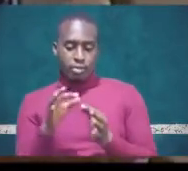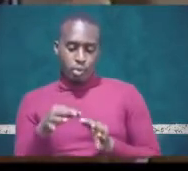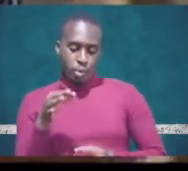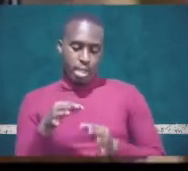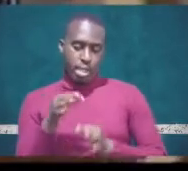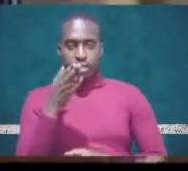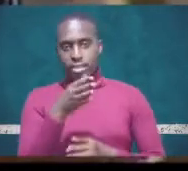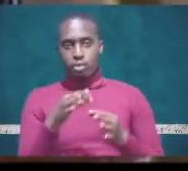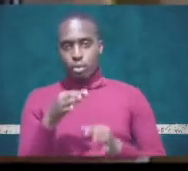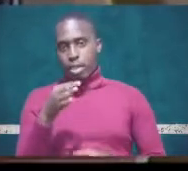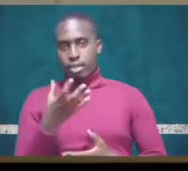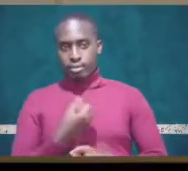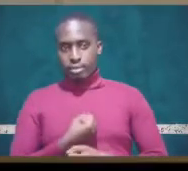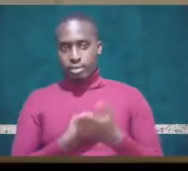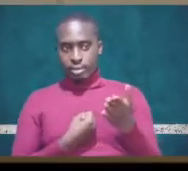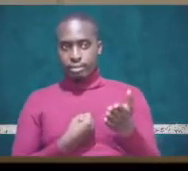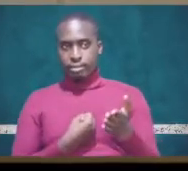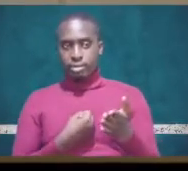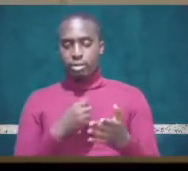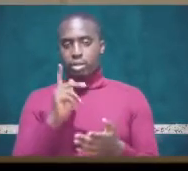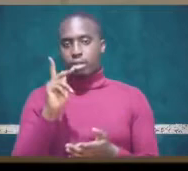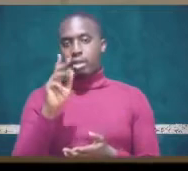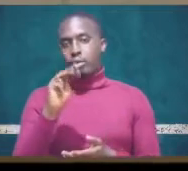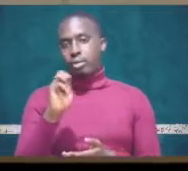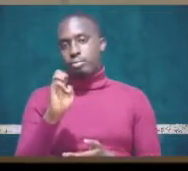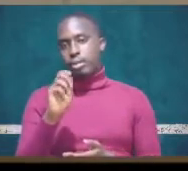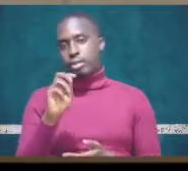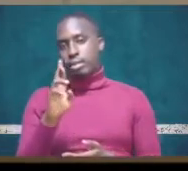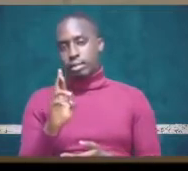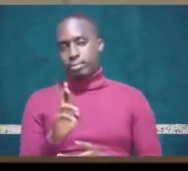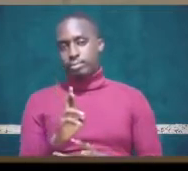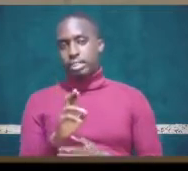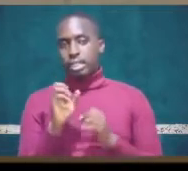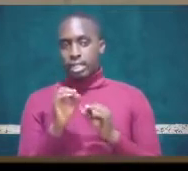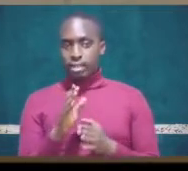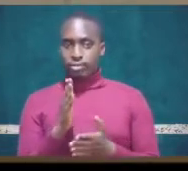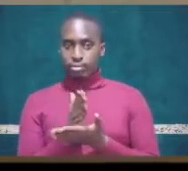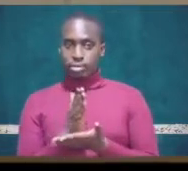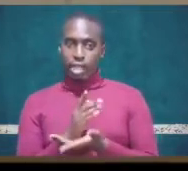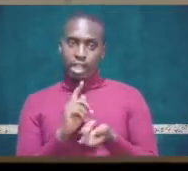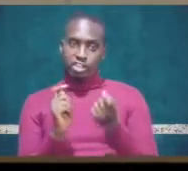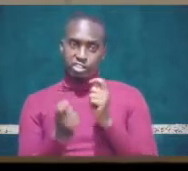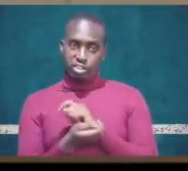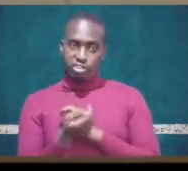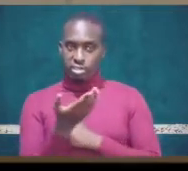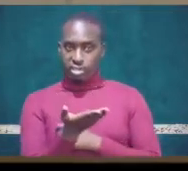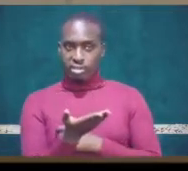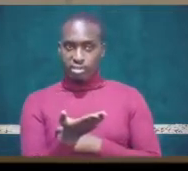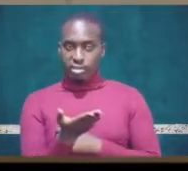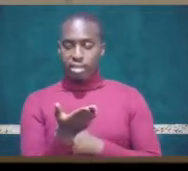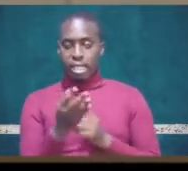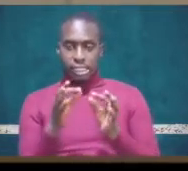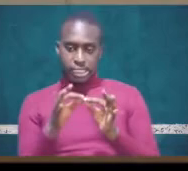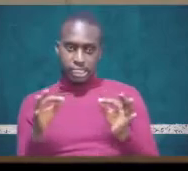of this wire on the potentiometer, right? So if I change this